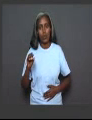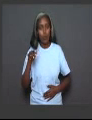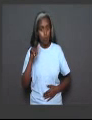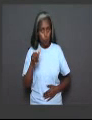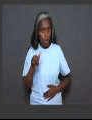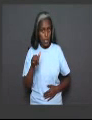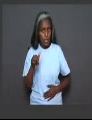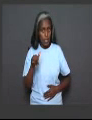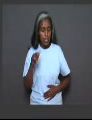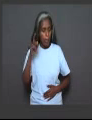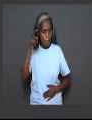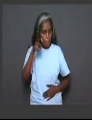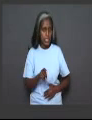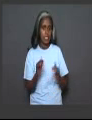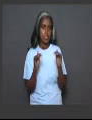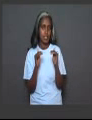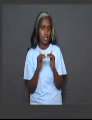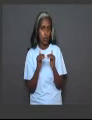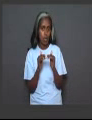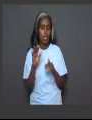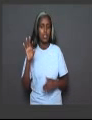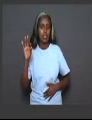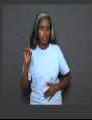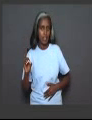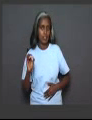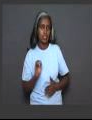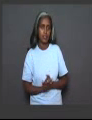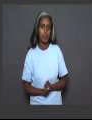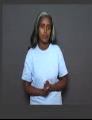y must equal 90.